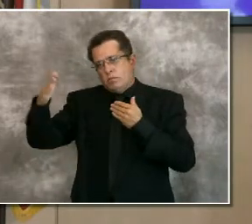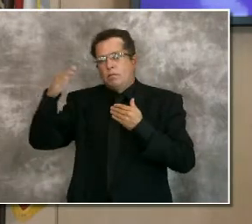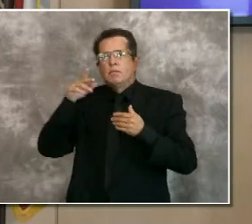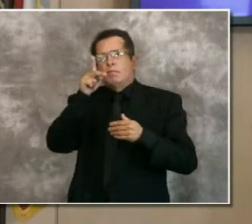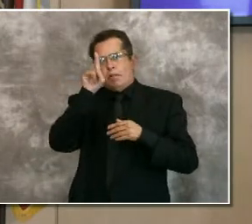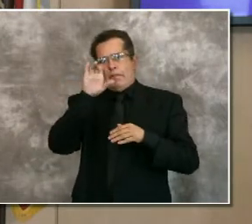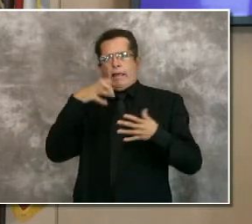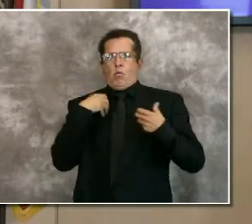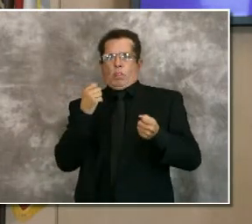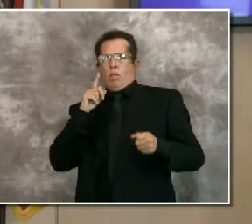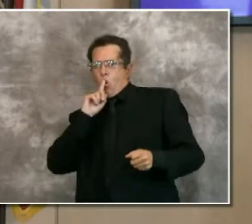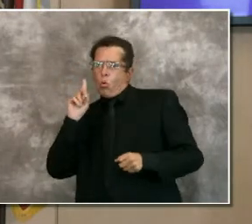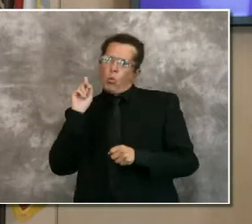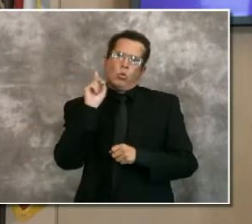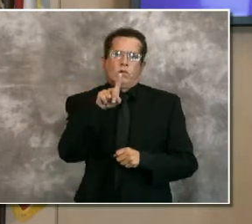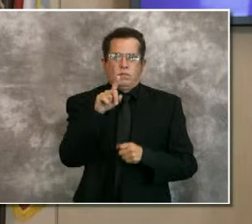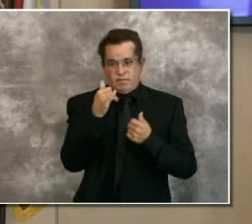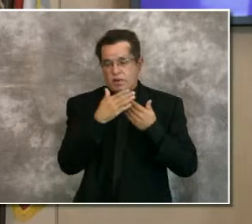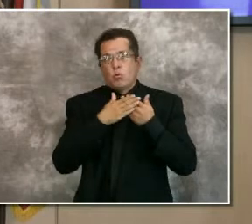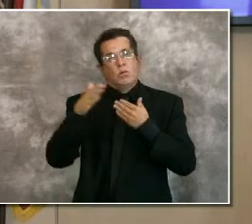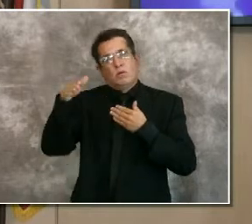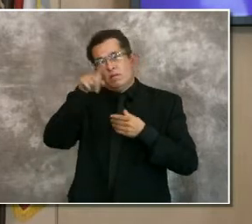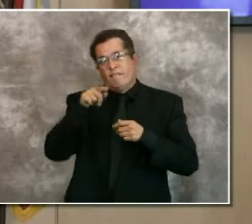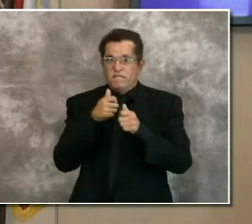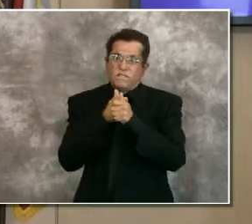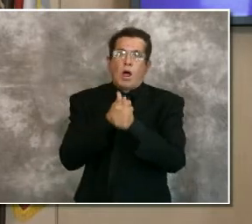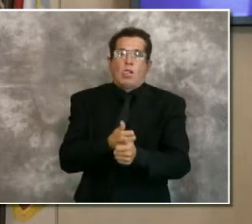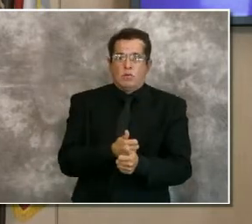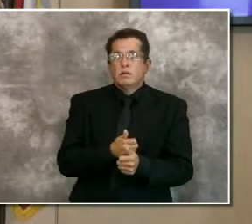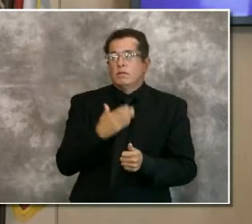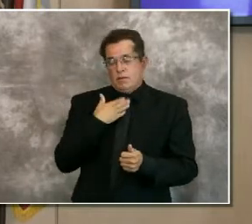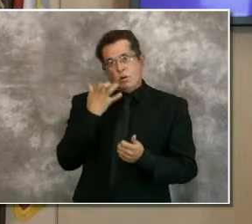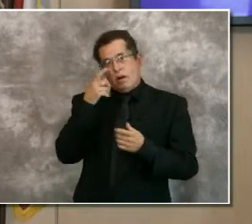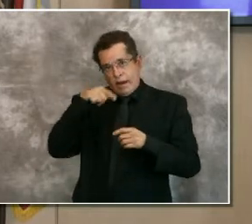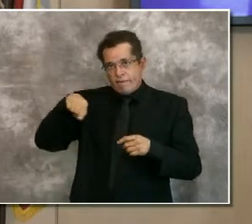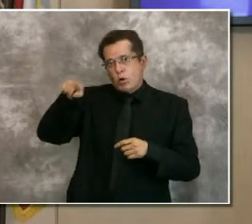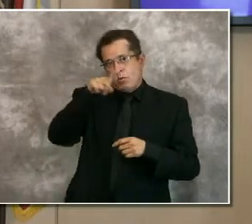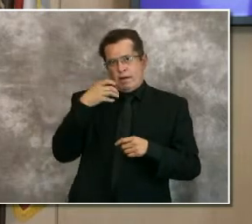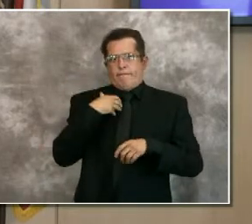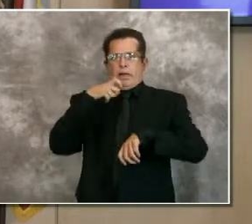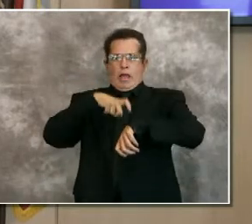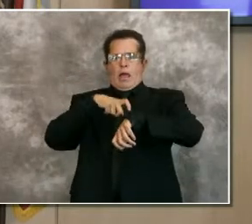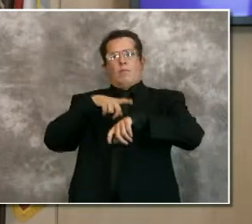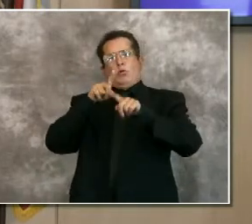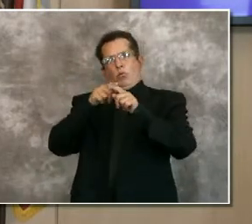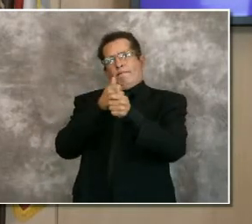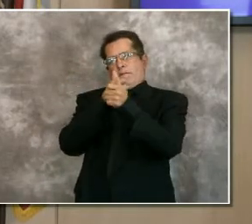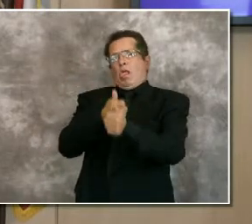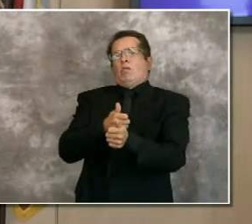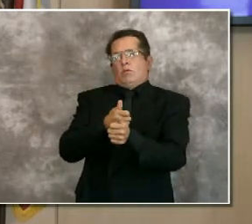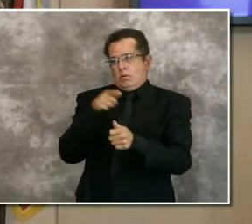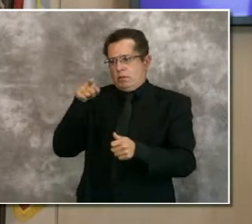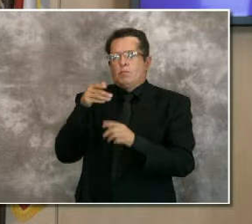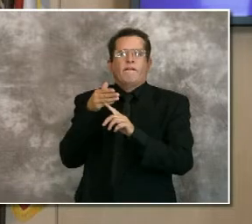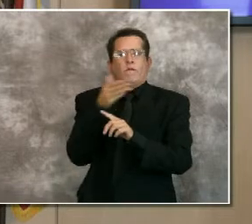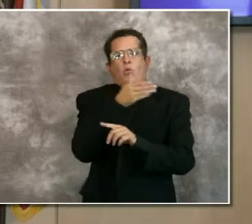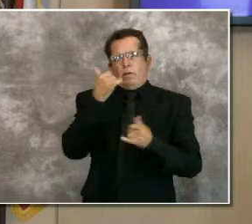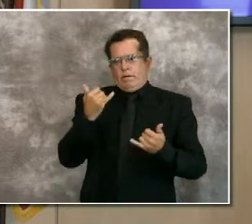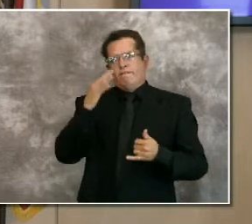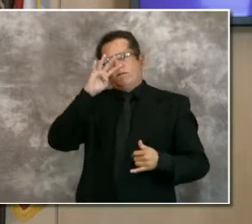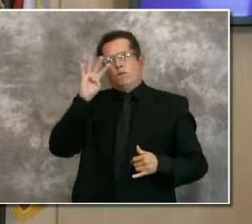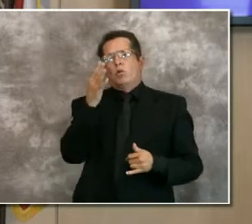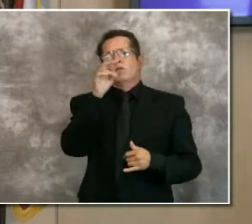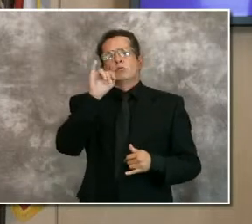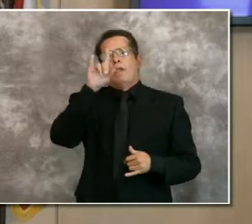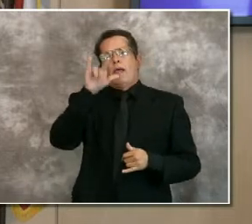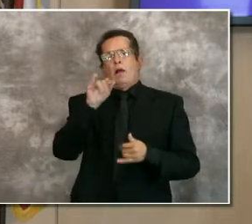health order. These measures are being announced today to give everyone time to adjust before the big 4th of July weekend.